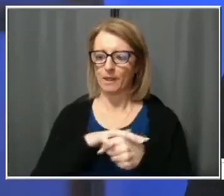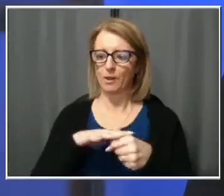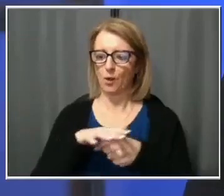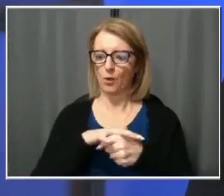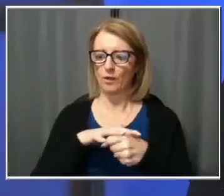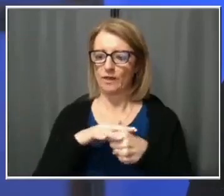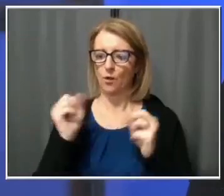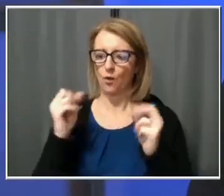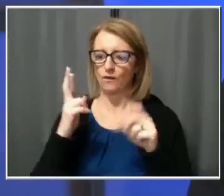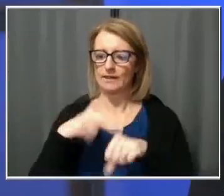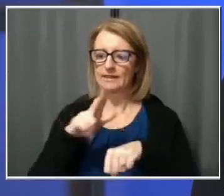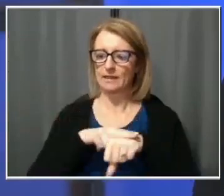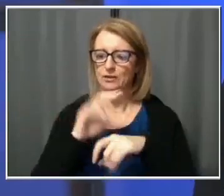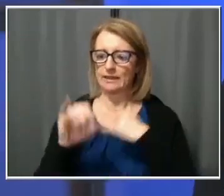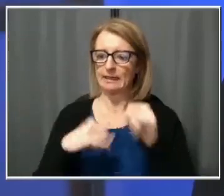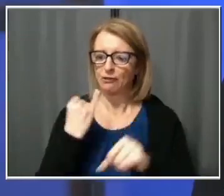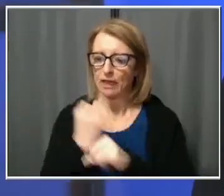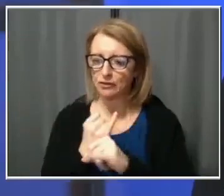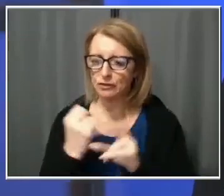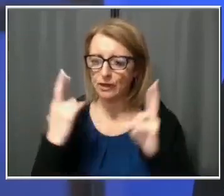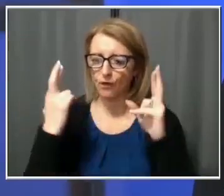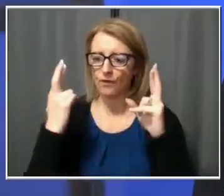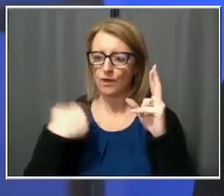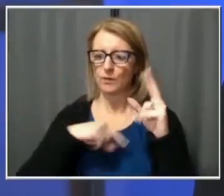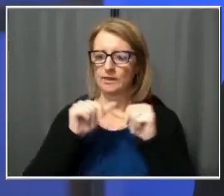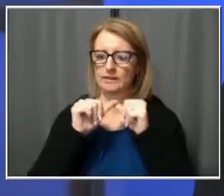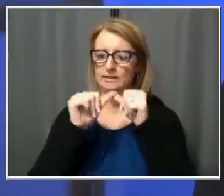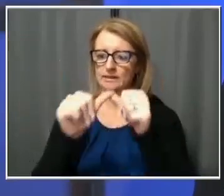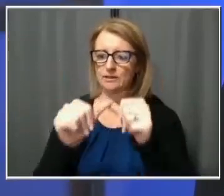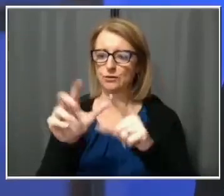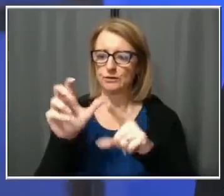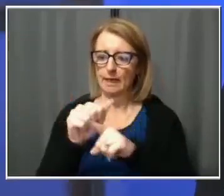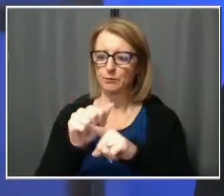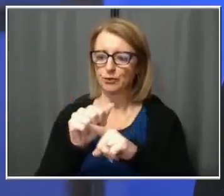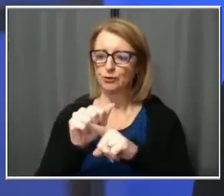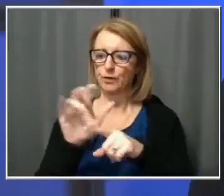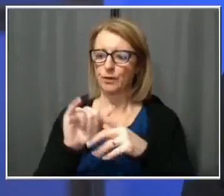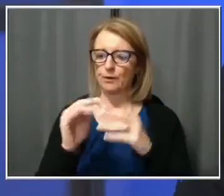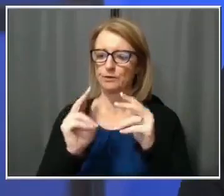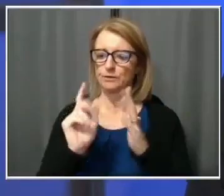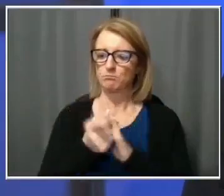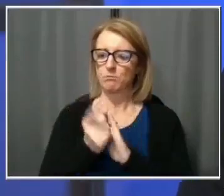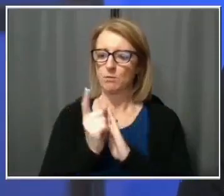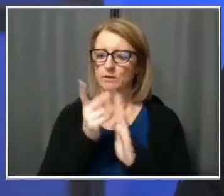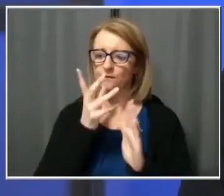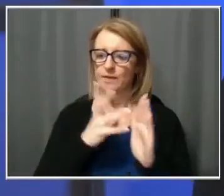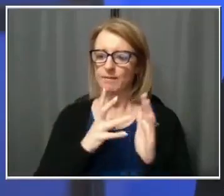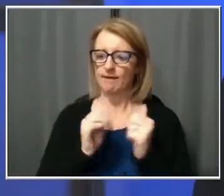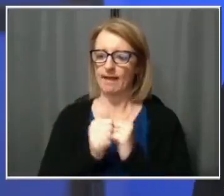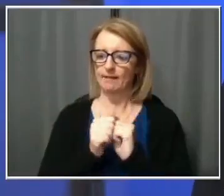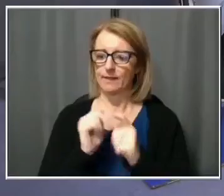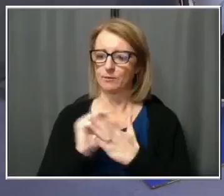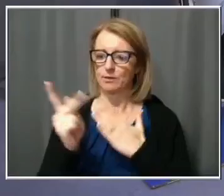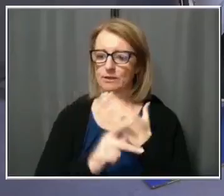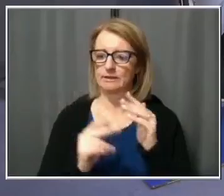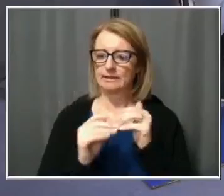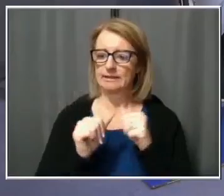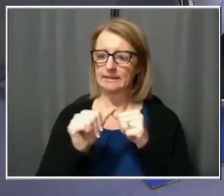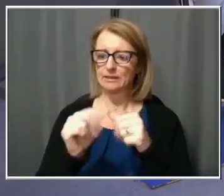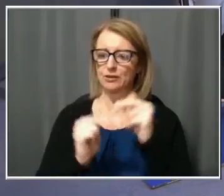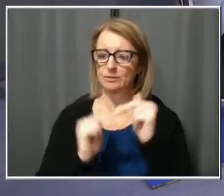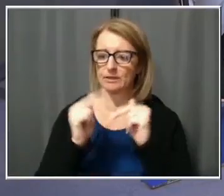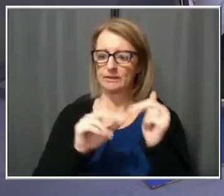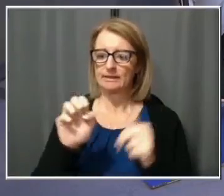hopefully nationally and internationally, we can continue to capture the momentum around the female athlete program and continue to build. Emma, what's the big